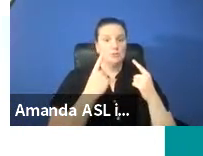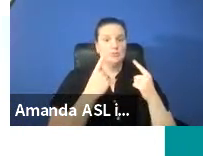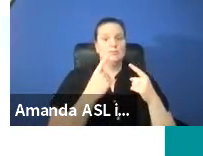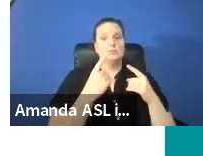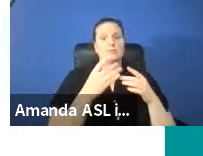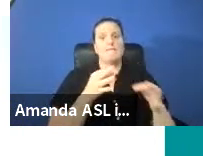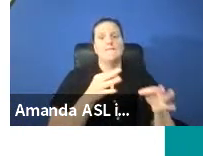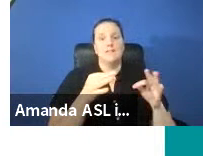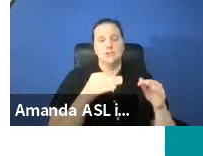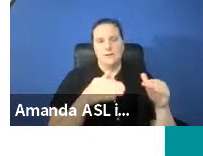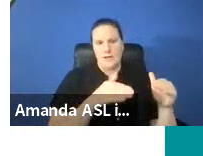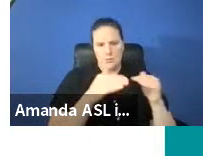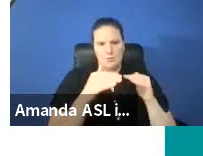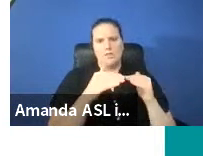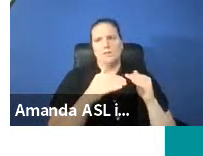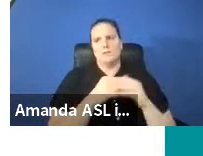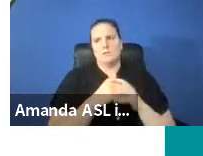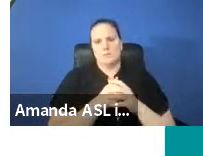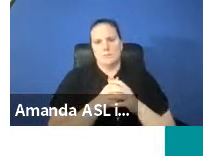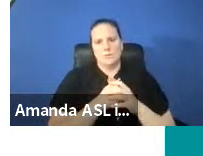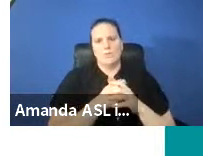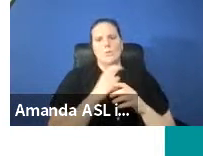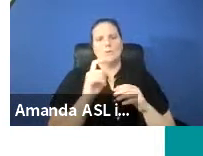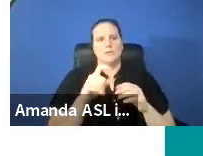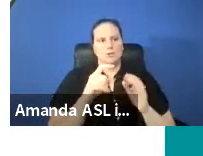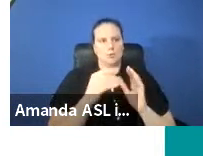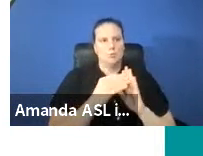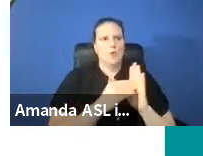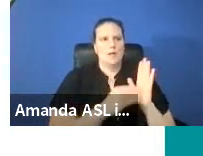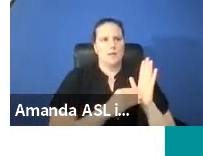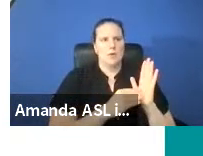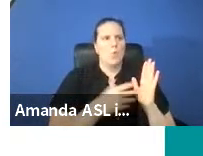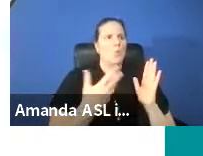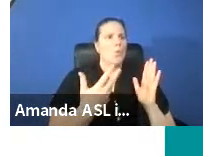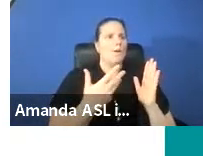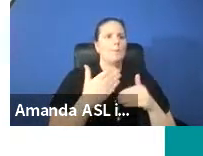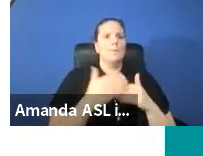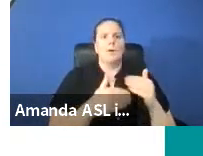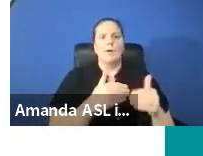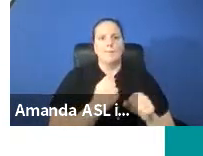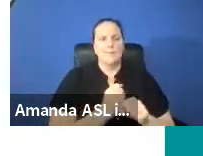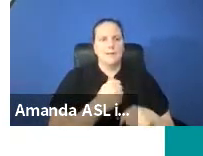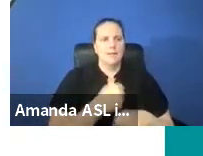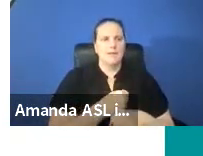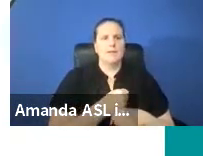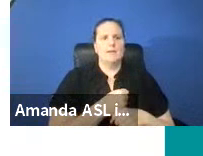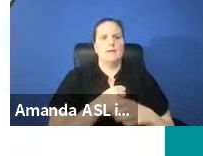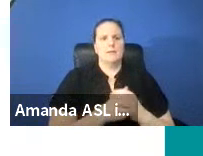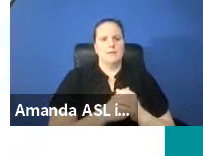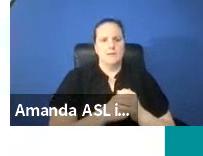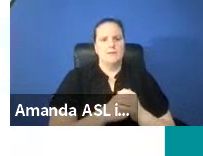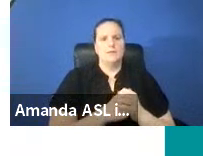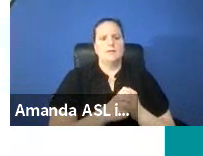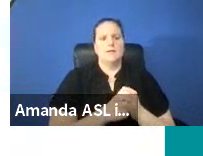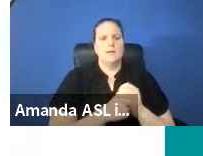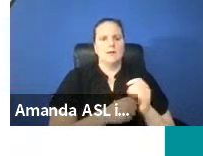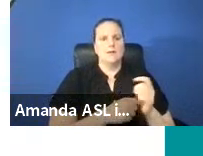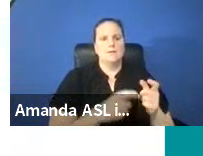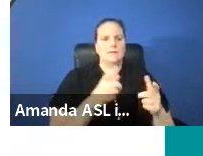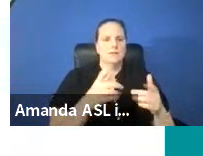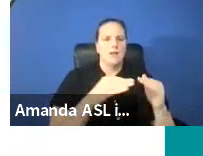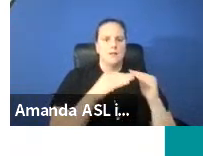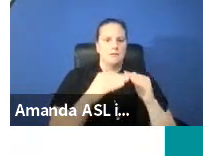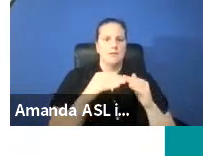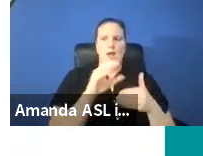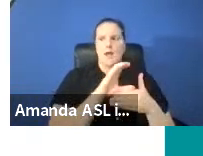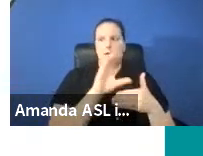equity. We're going to need to track what progress we've made in terms of equitable outcomes, both